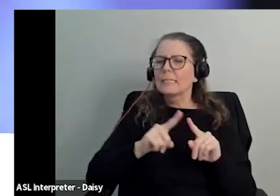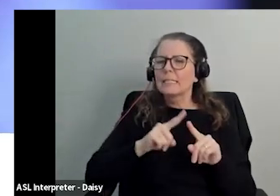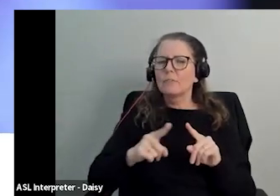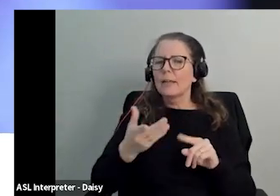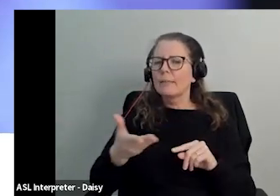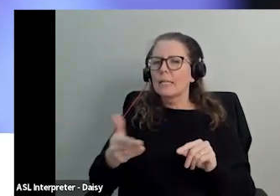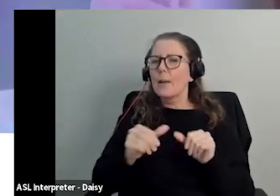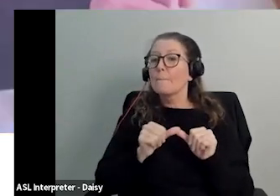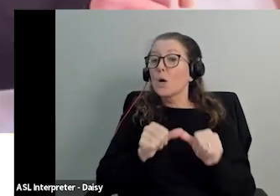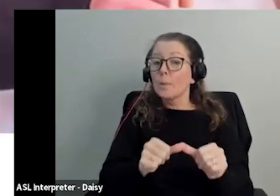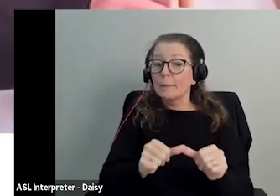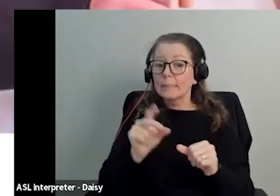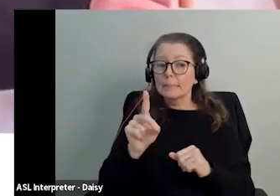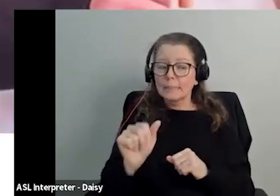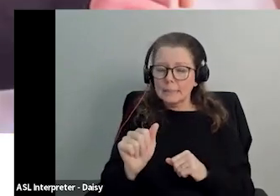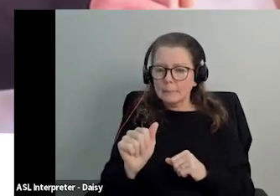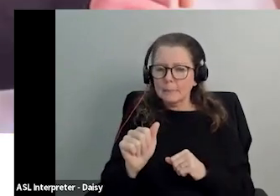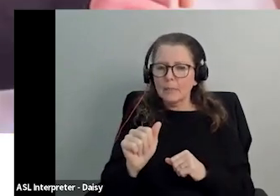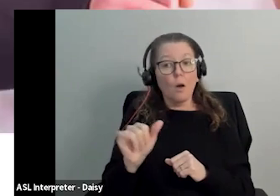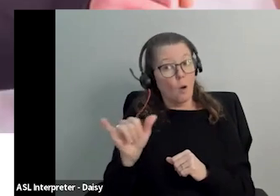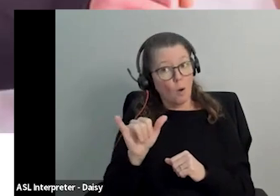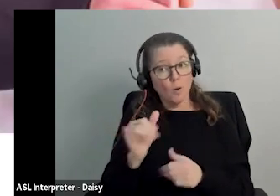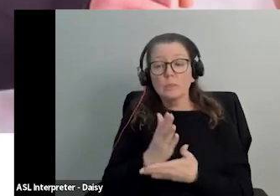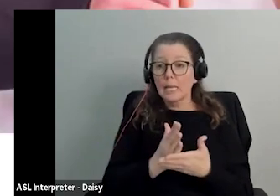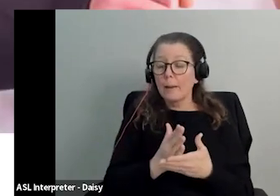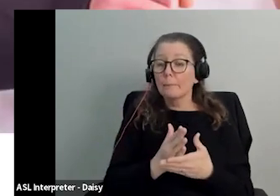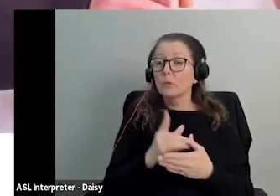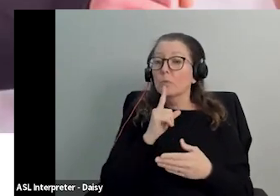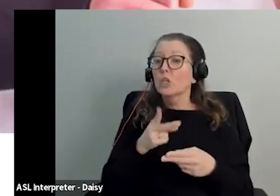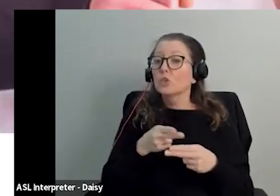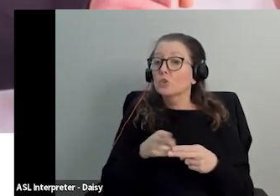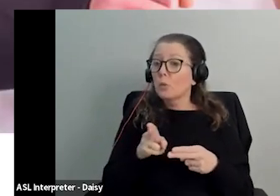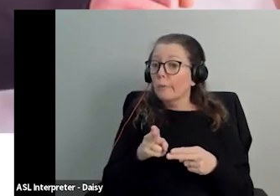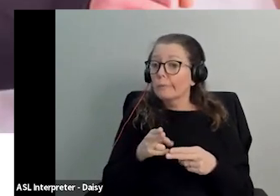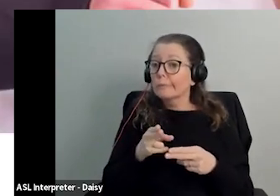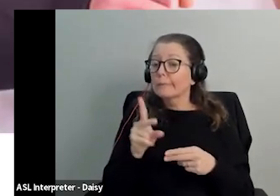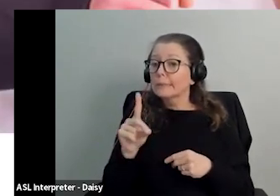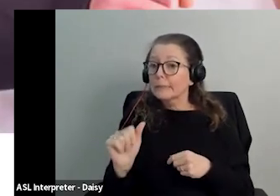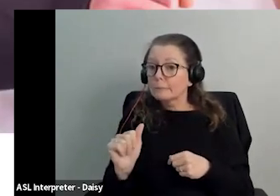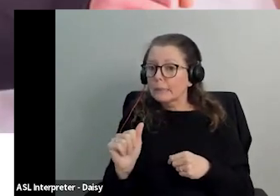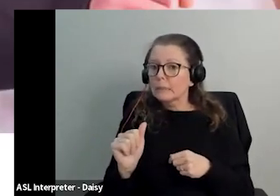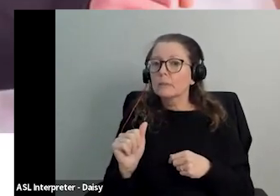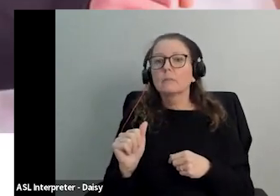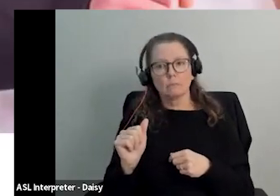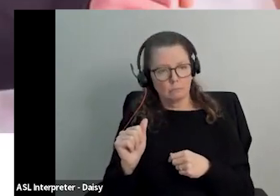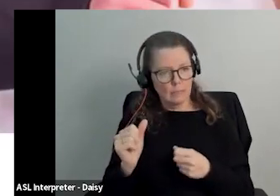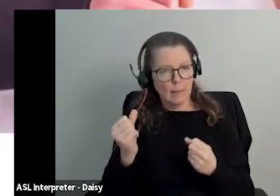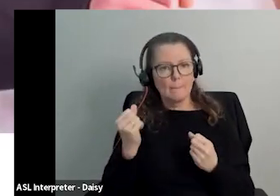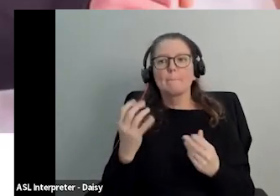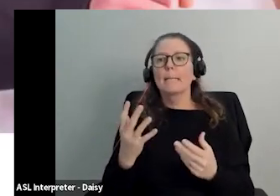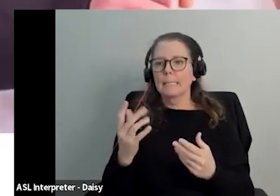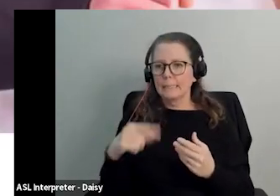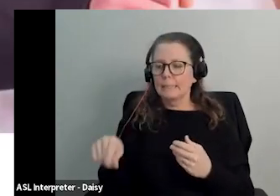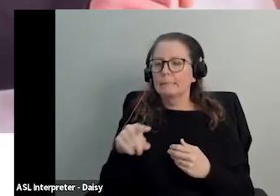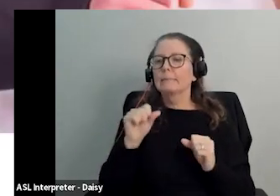permanent, the permanent disabilities. But also, there are temporary disabilities, which many of your stakeholders can often be relate